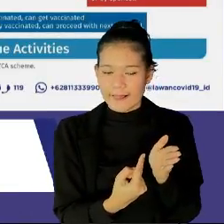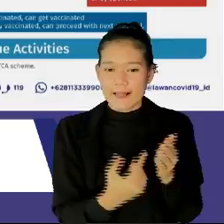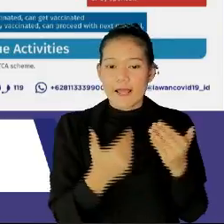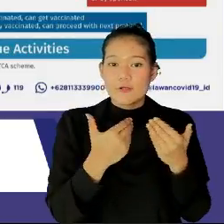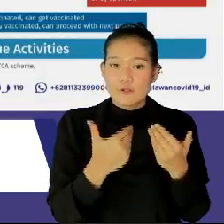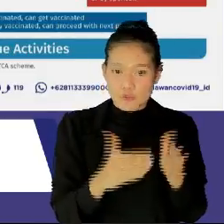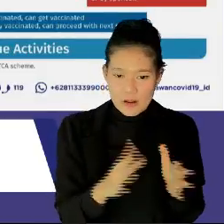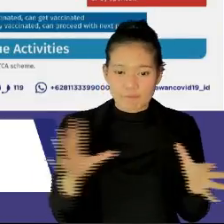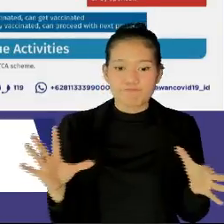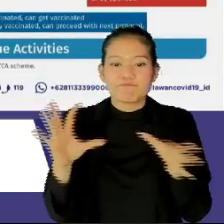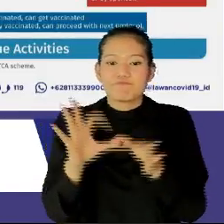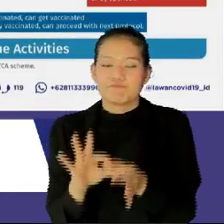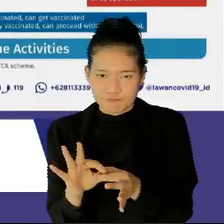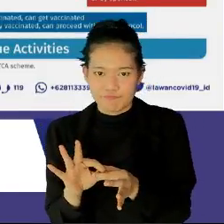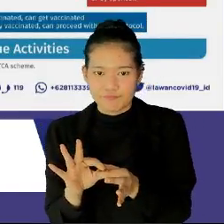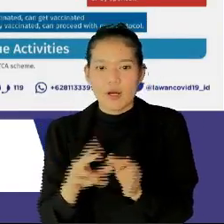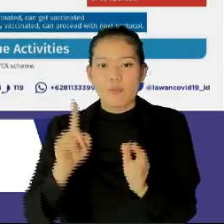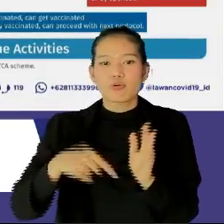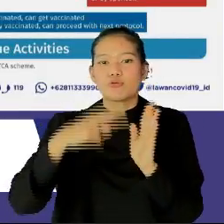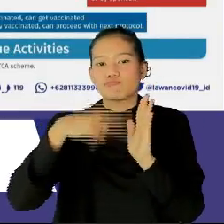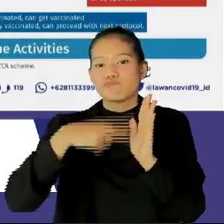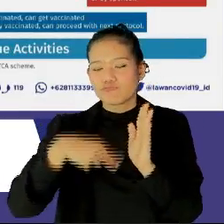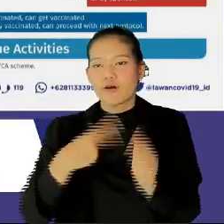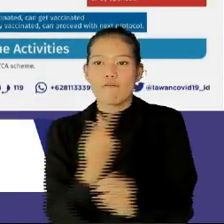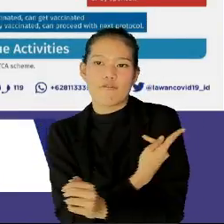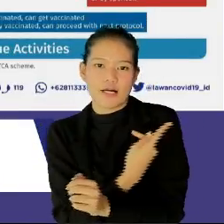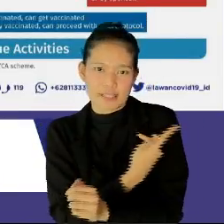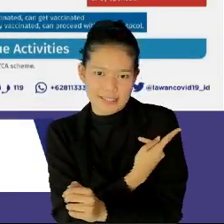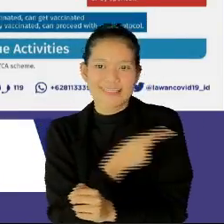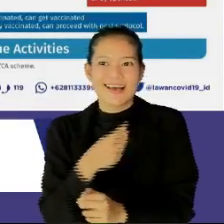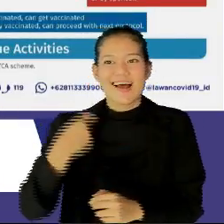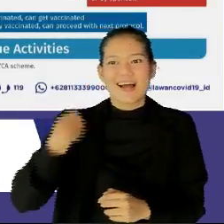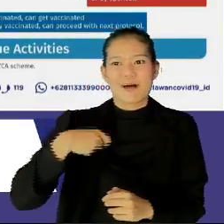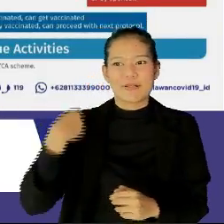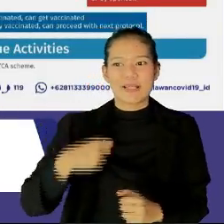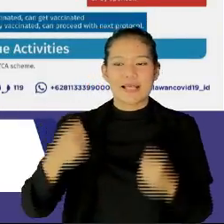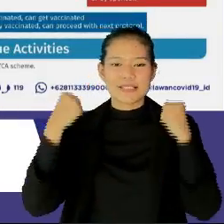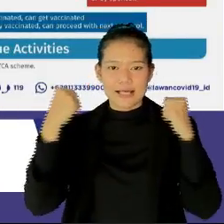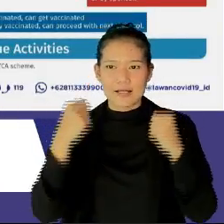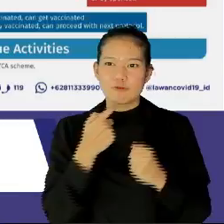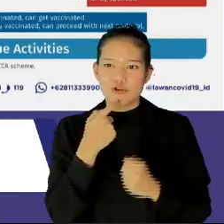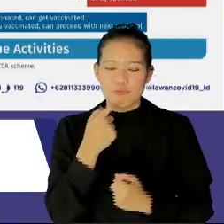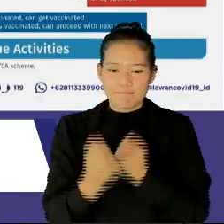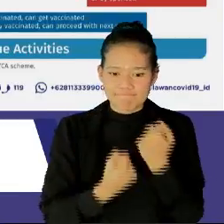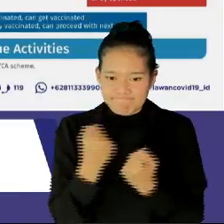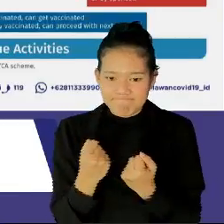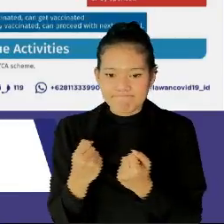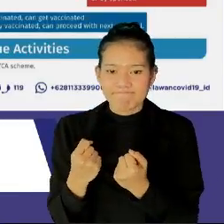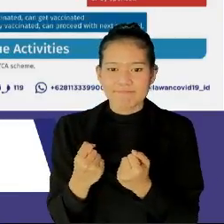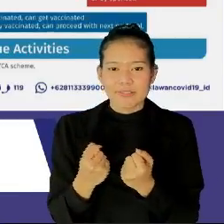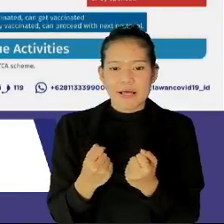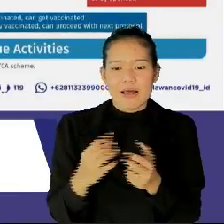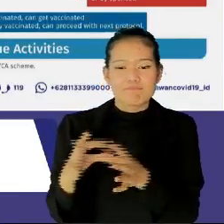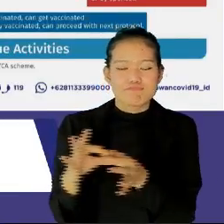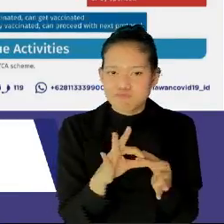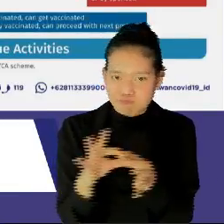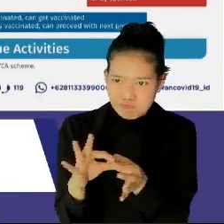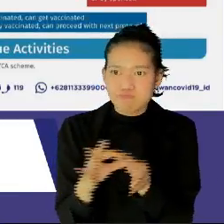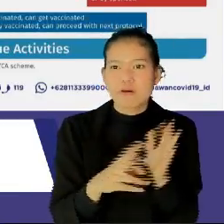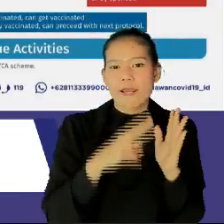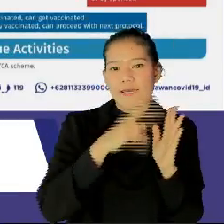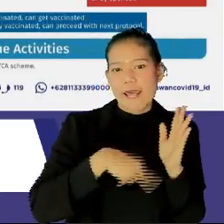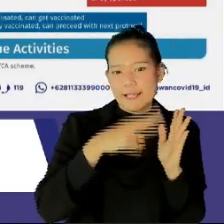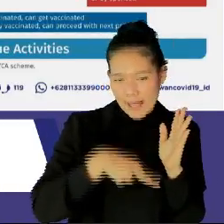in vaccination data on the dashboard, the Ministry of Health is currently trying to synchronize vaccination data